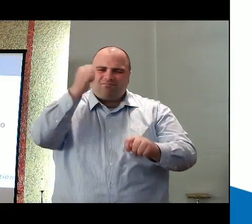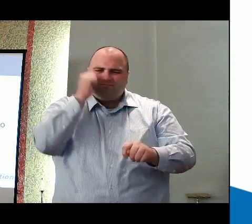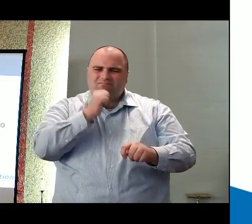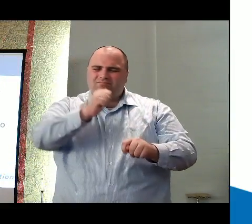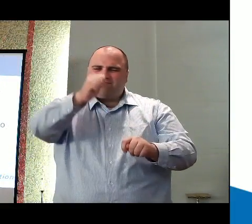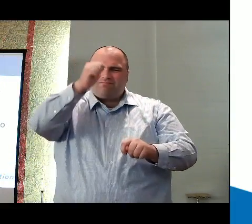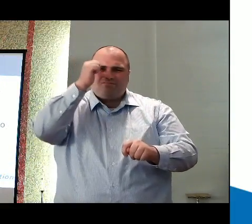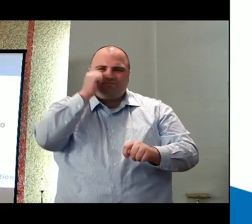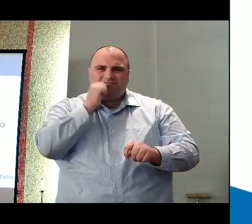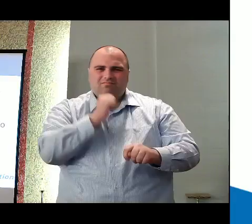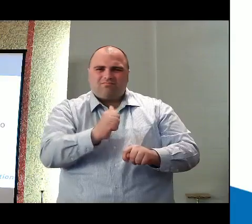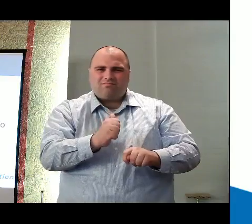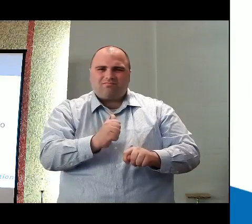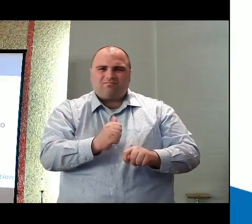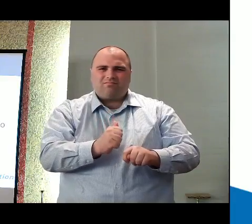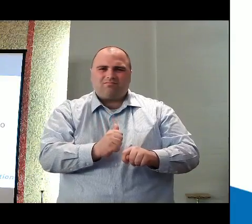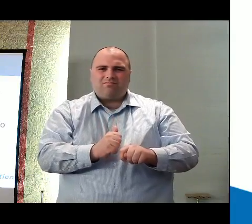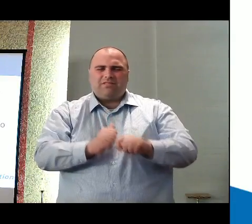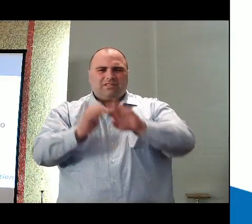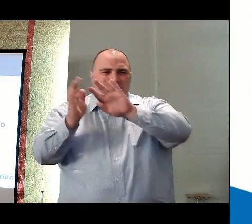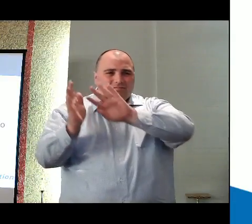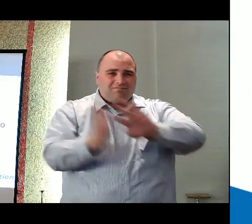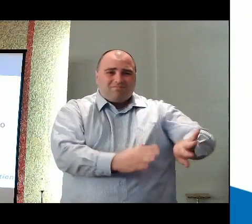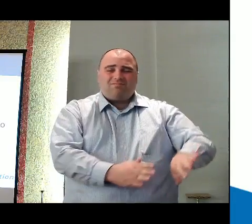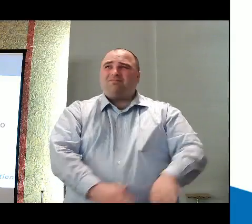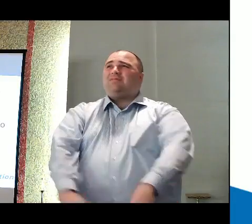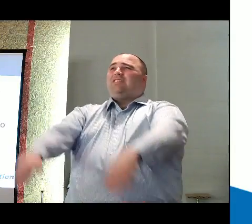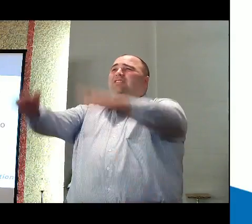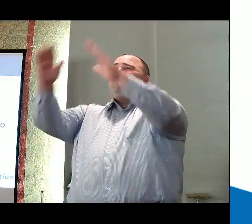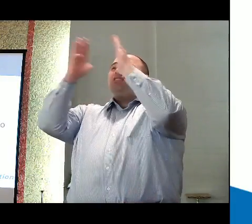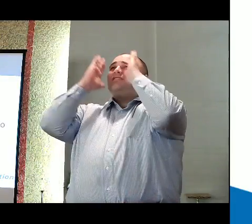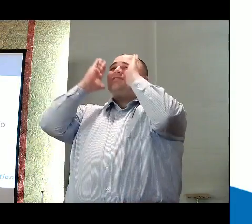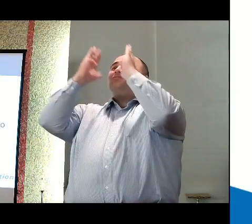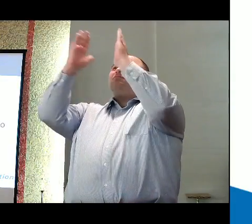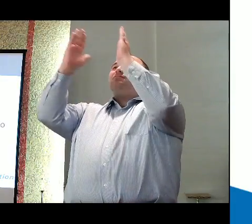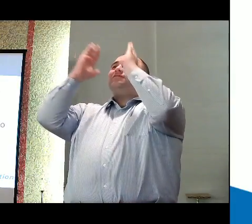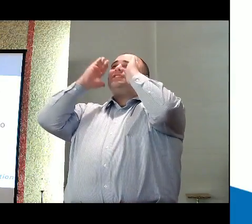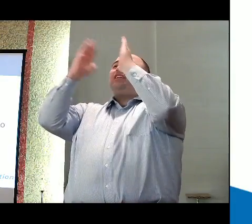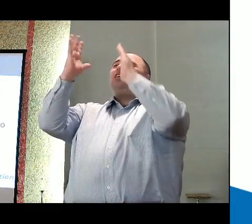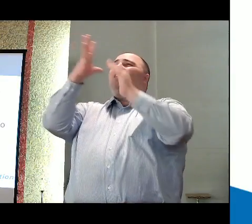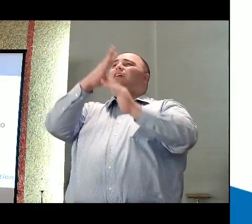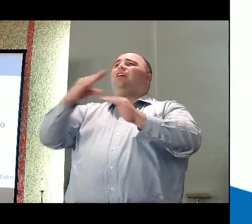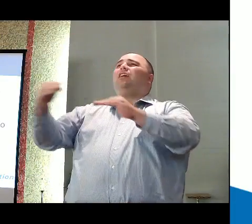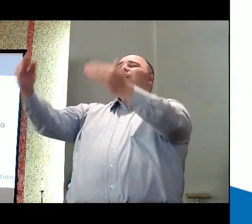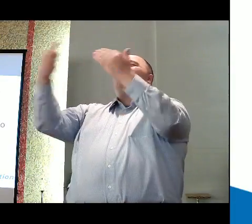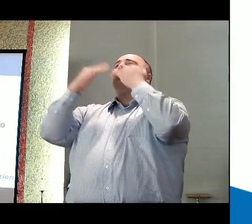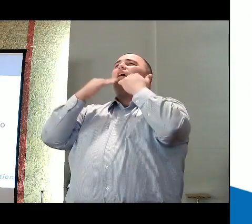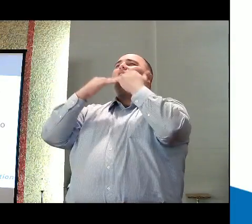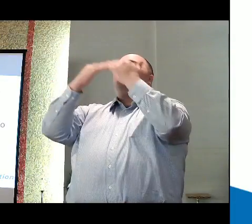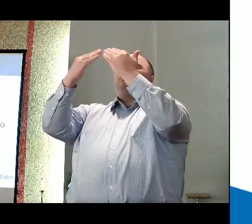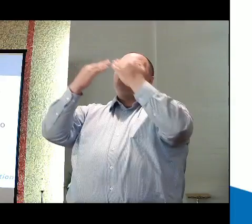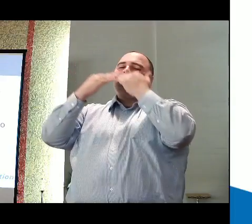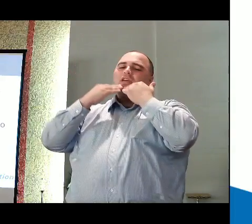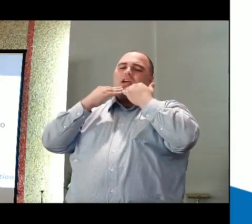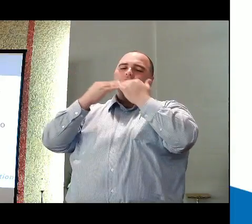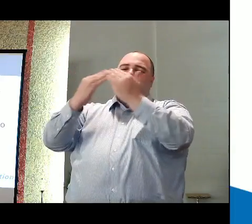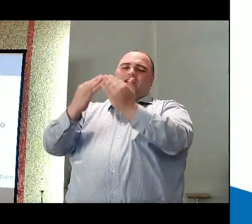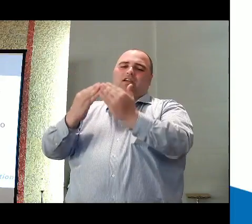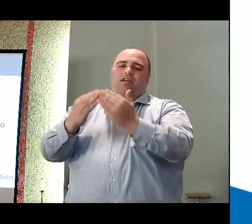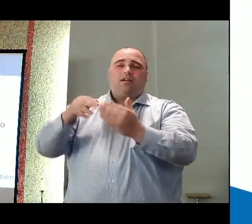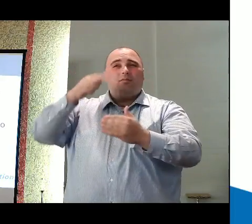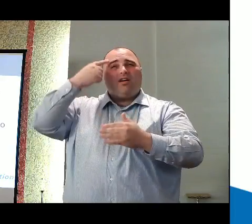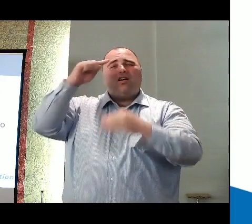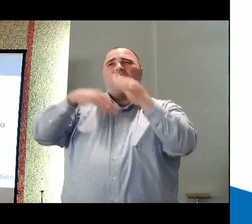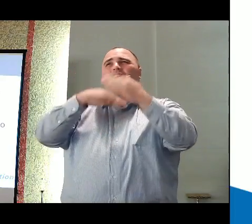but I try every day to see Him and to